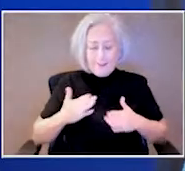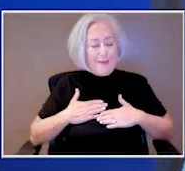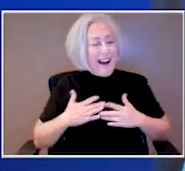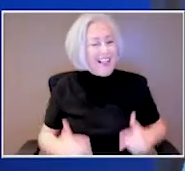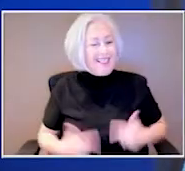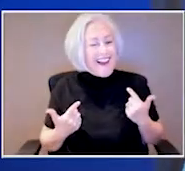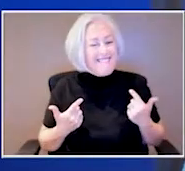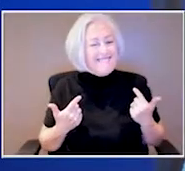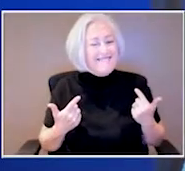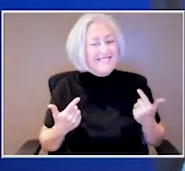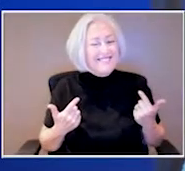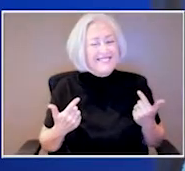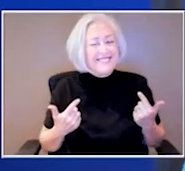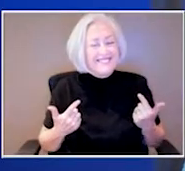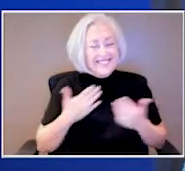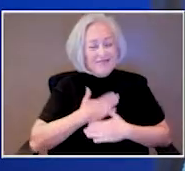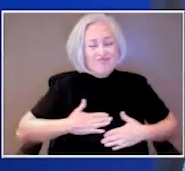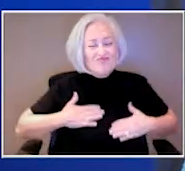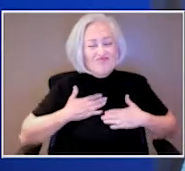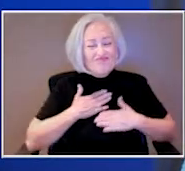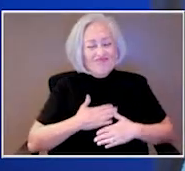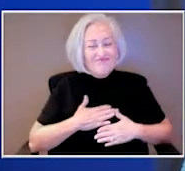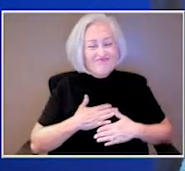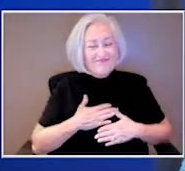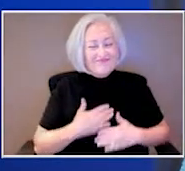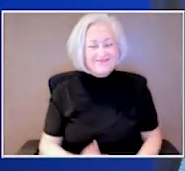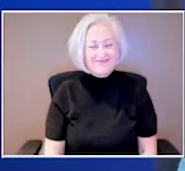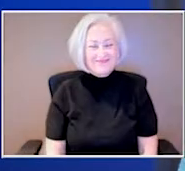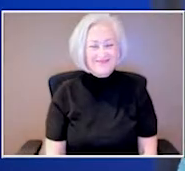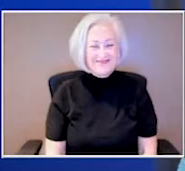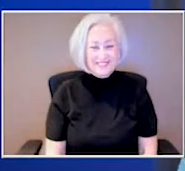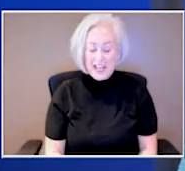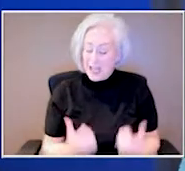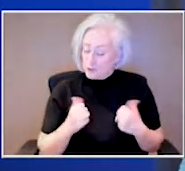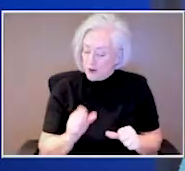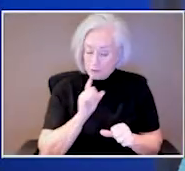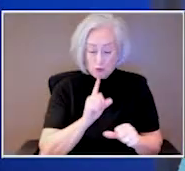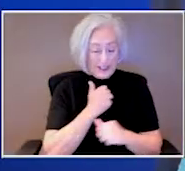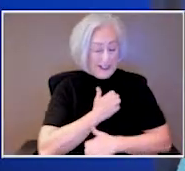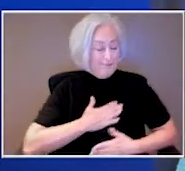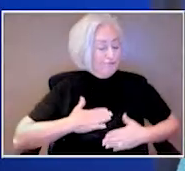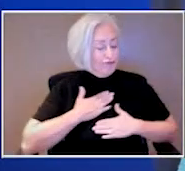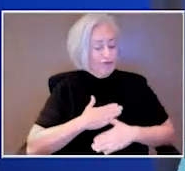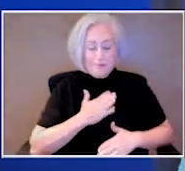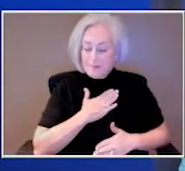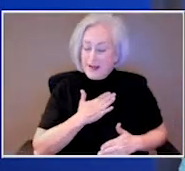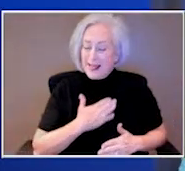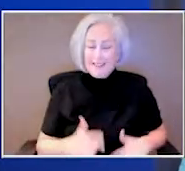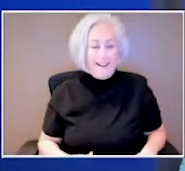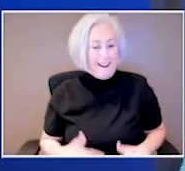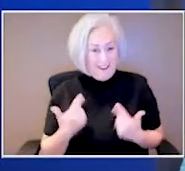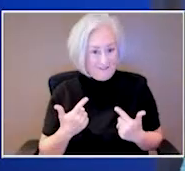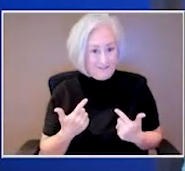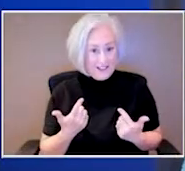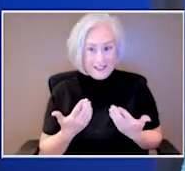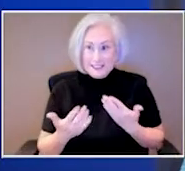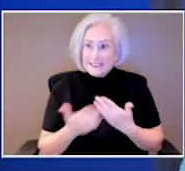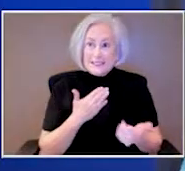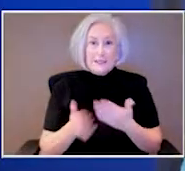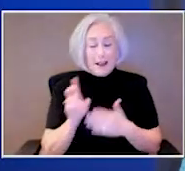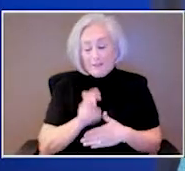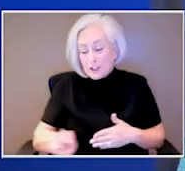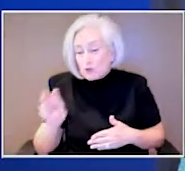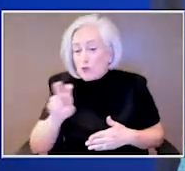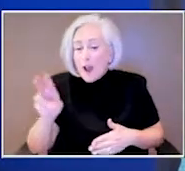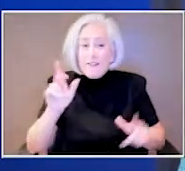I try to enjoy life at that point, and just whether it's traveling or photography or both